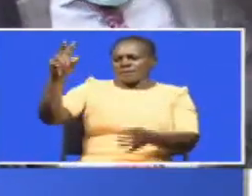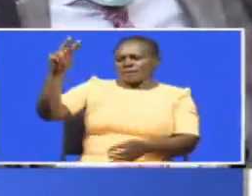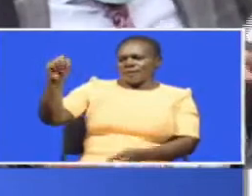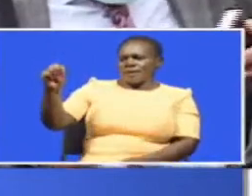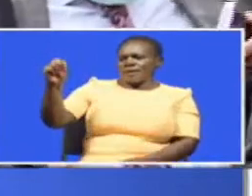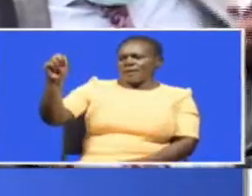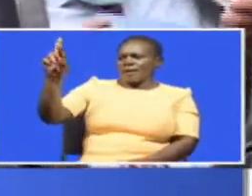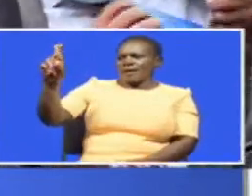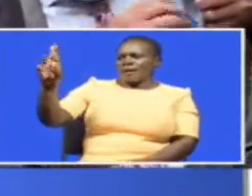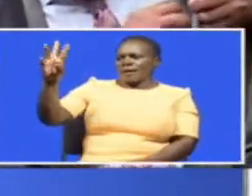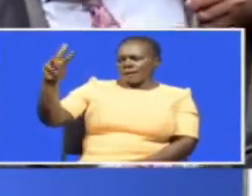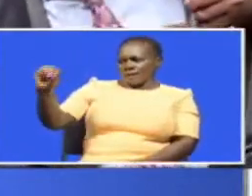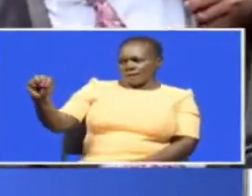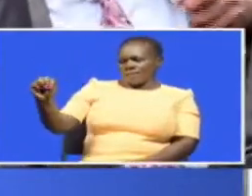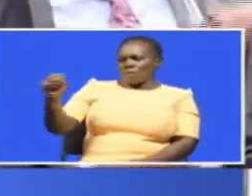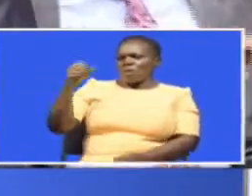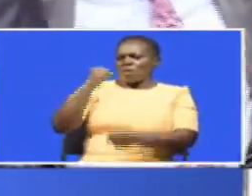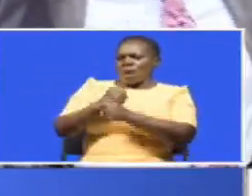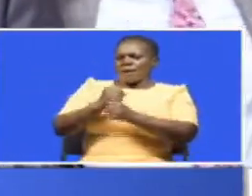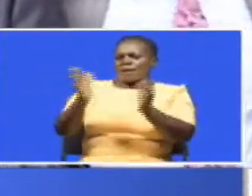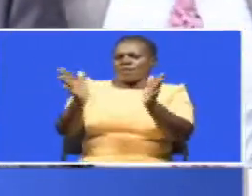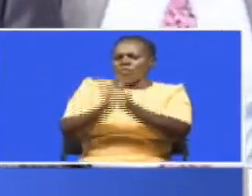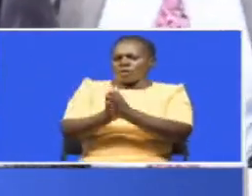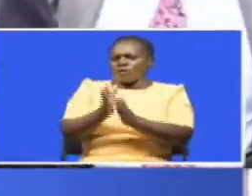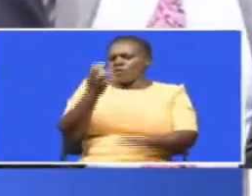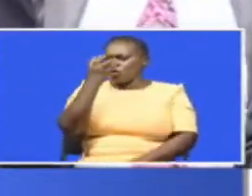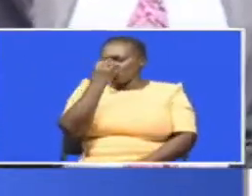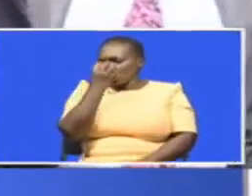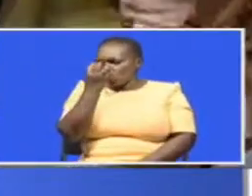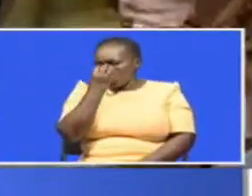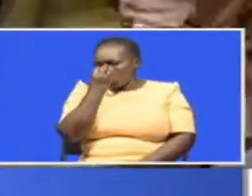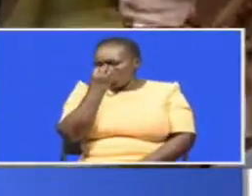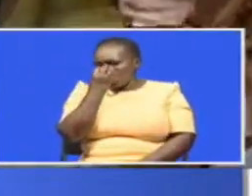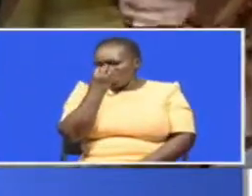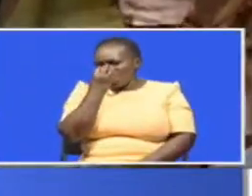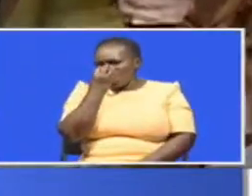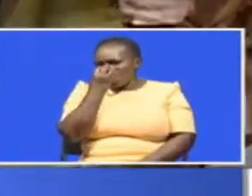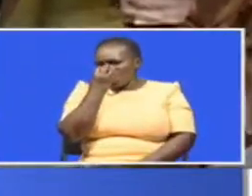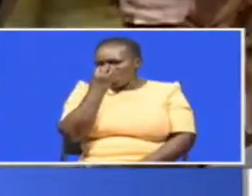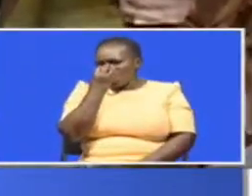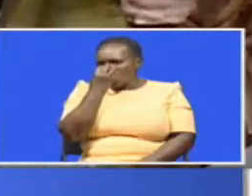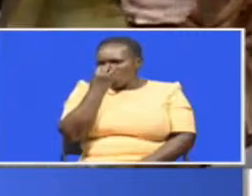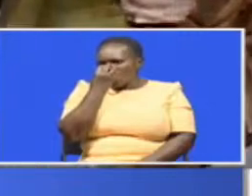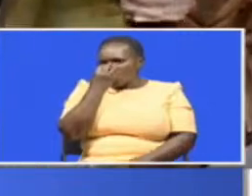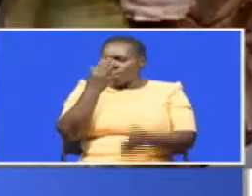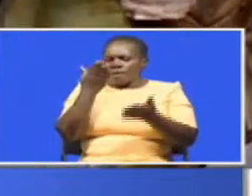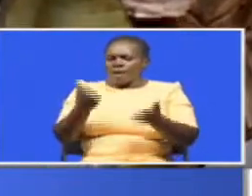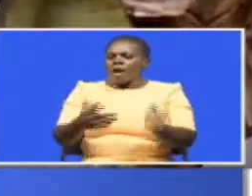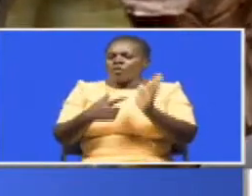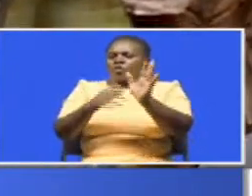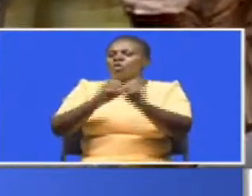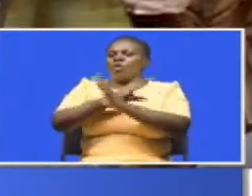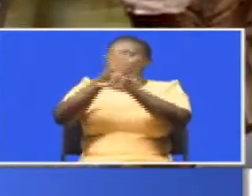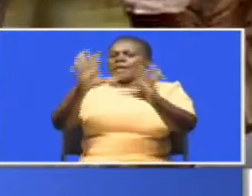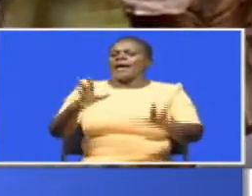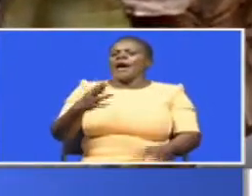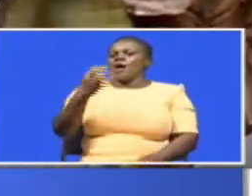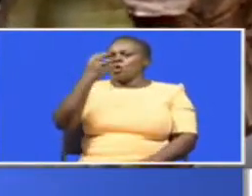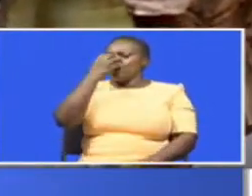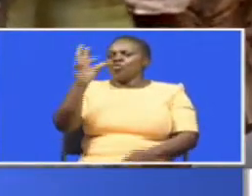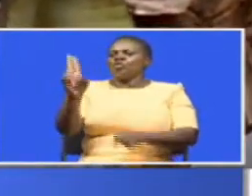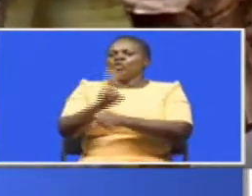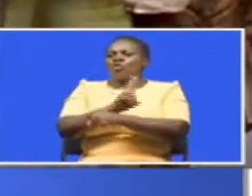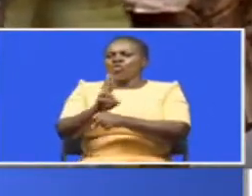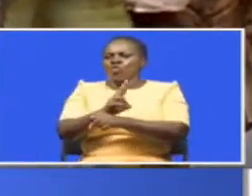NRM, over its dalliance with Deputy President William Ruto. But it is the revelation that Ruto seeks to use